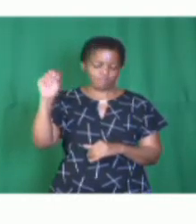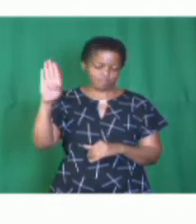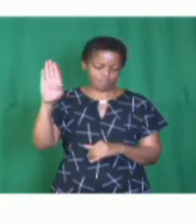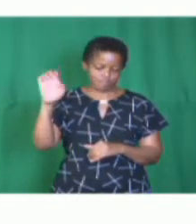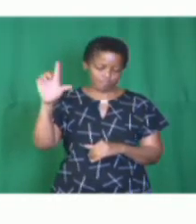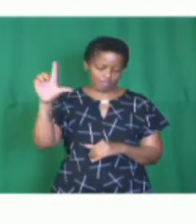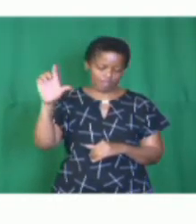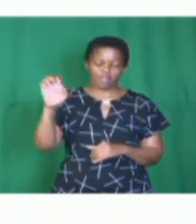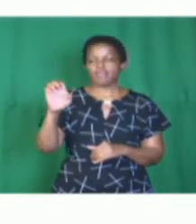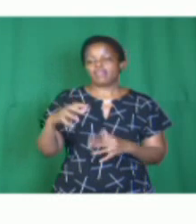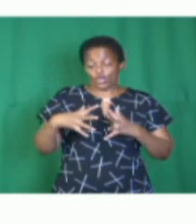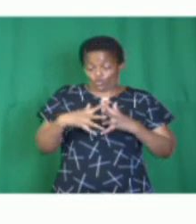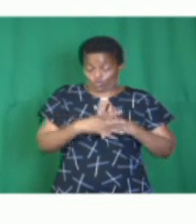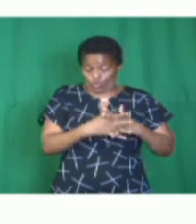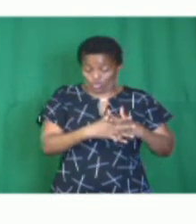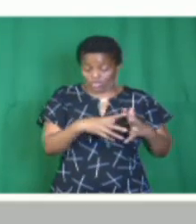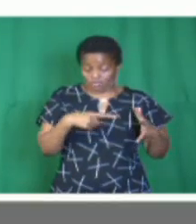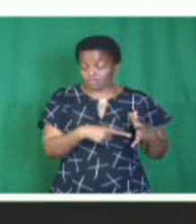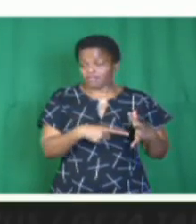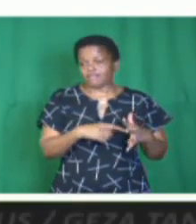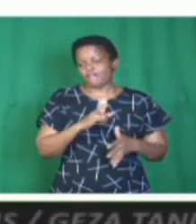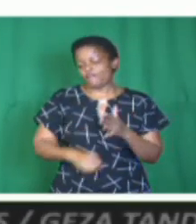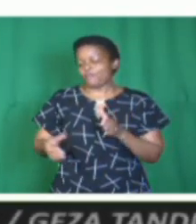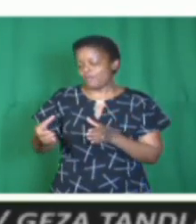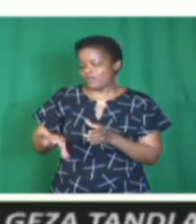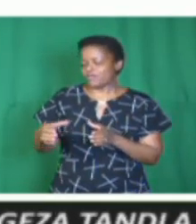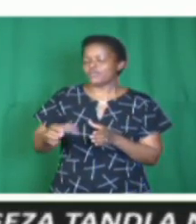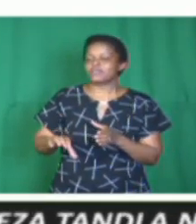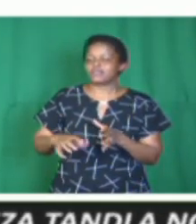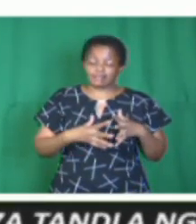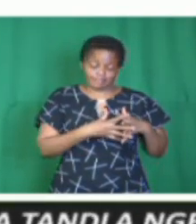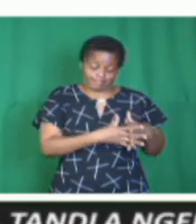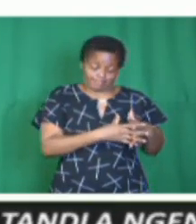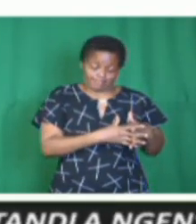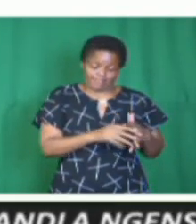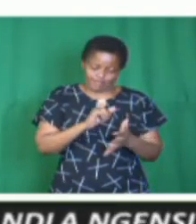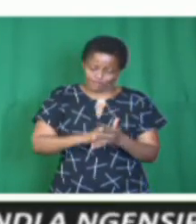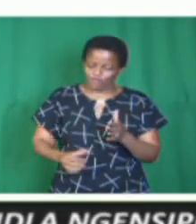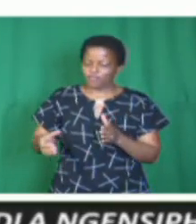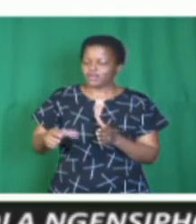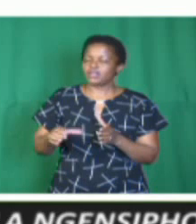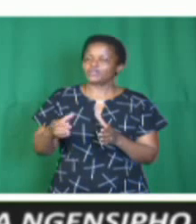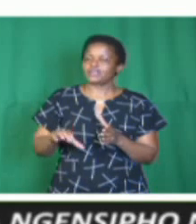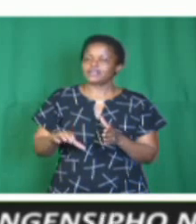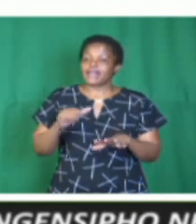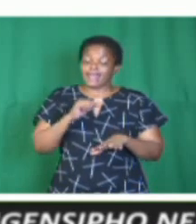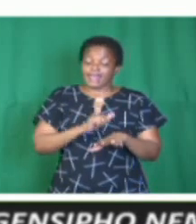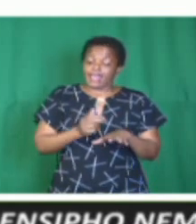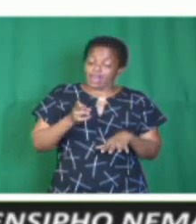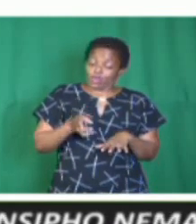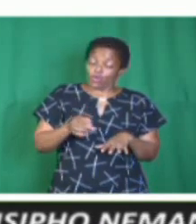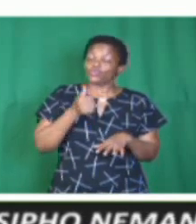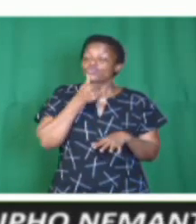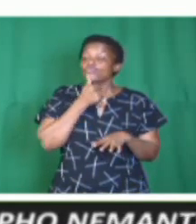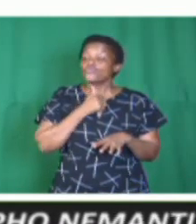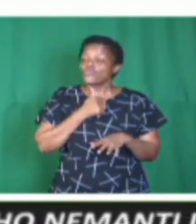an insoluble solid from a liquid. It can also be used to separate a